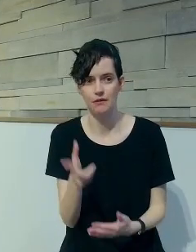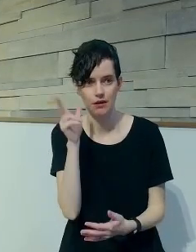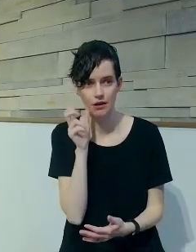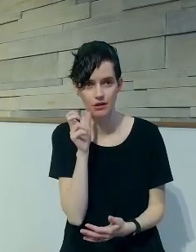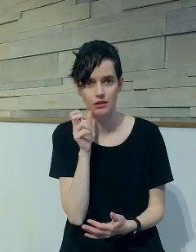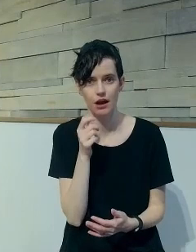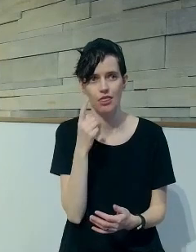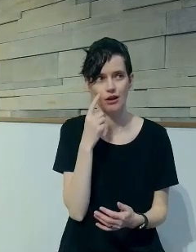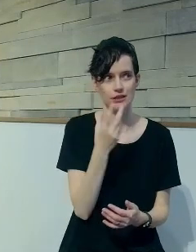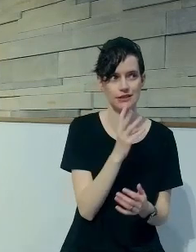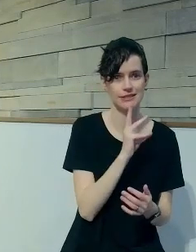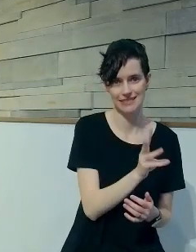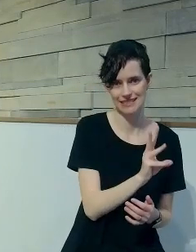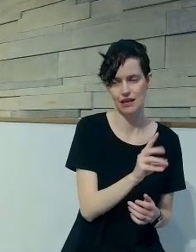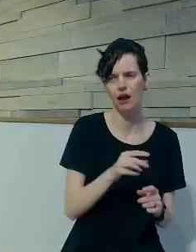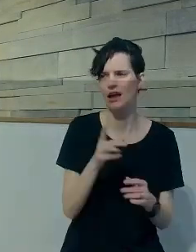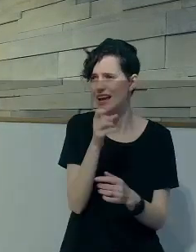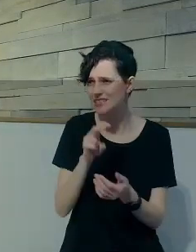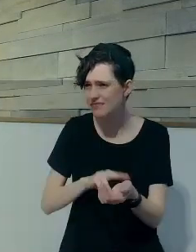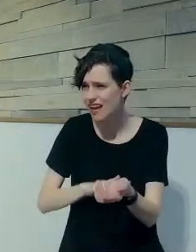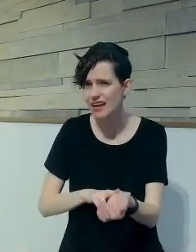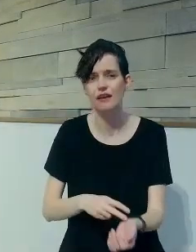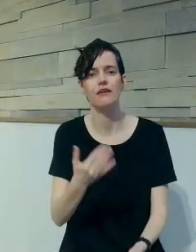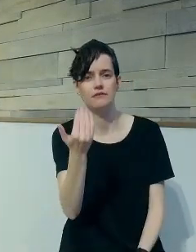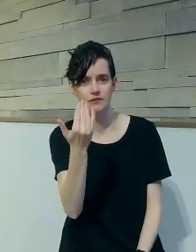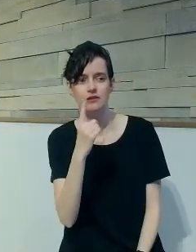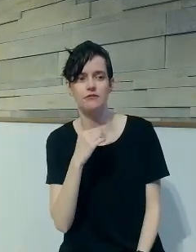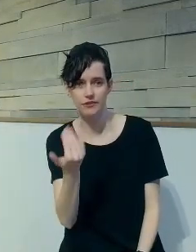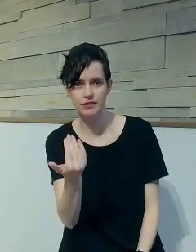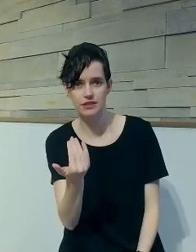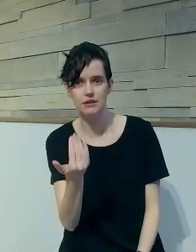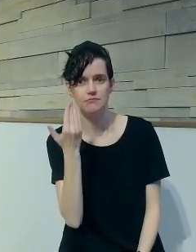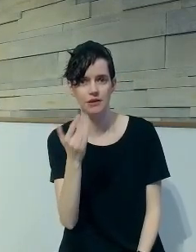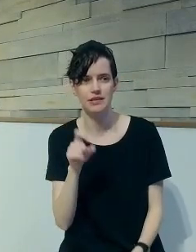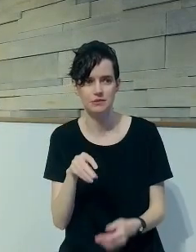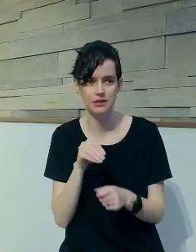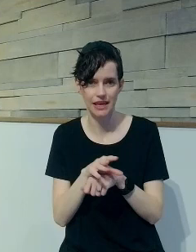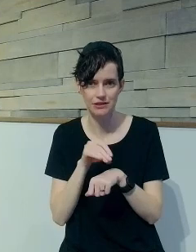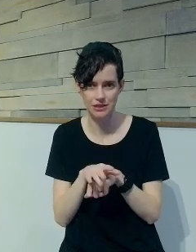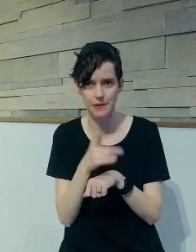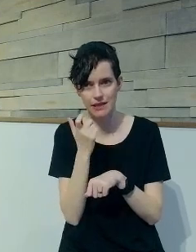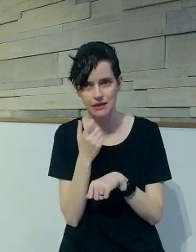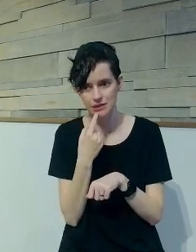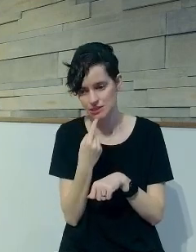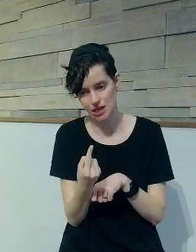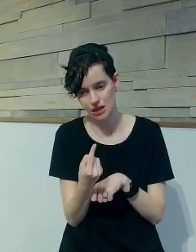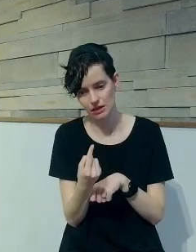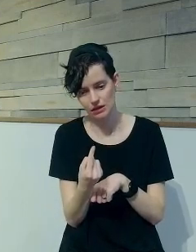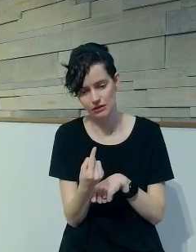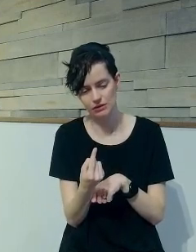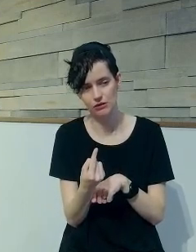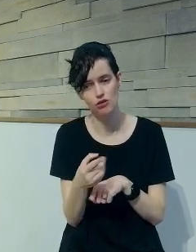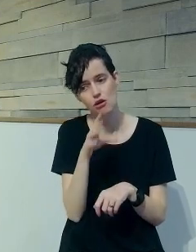me say she was 16. I took her to the vet this week and asked, and he told me she was 15, so she's probably going to need some counseling because I've been telling the lady